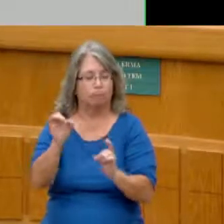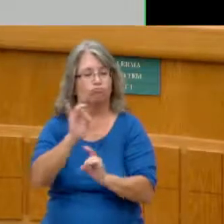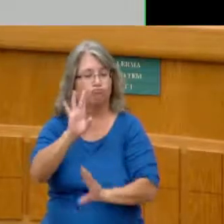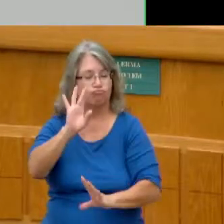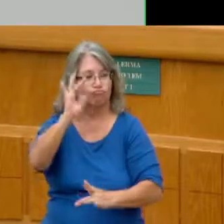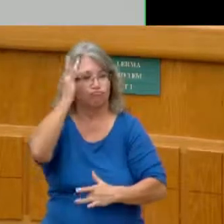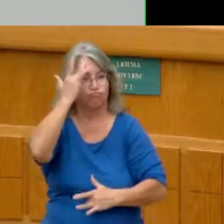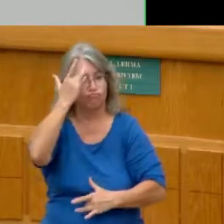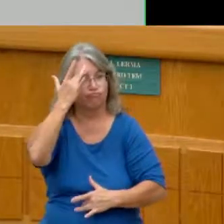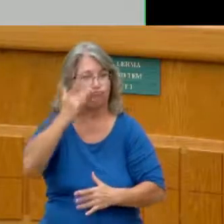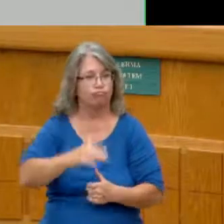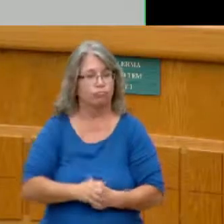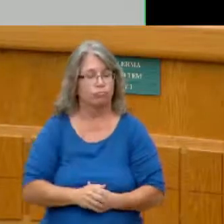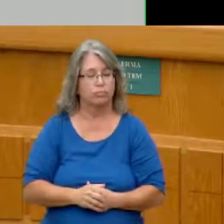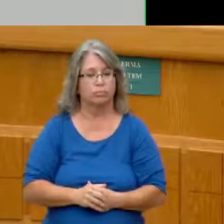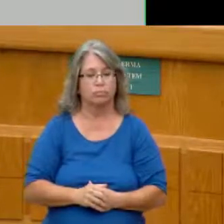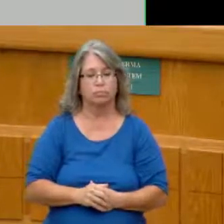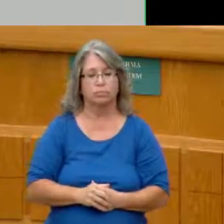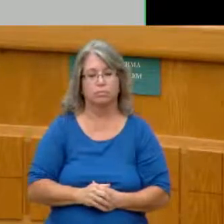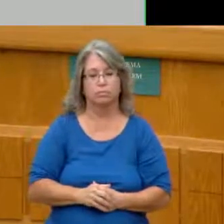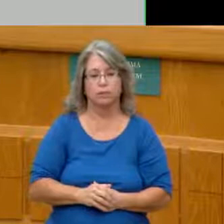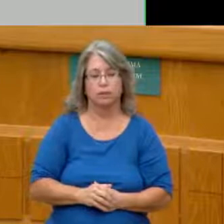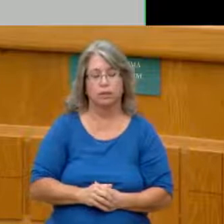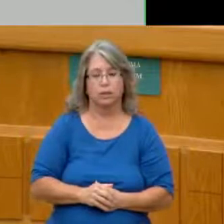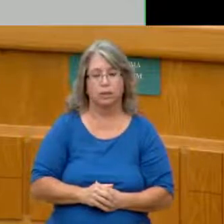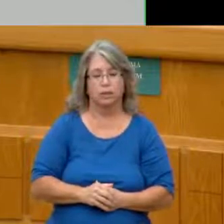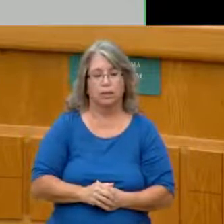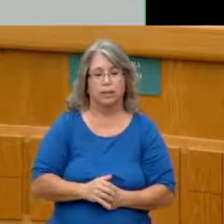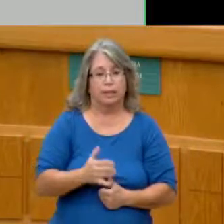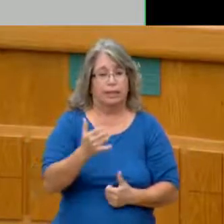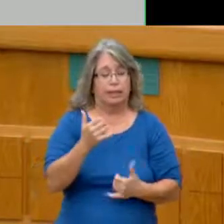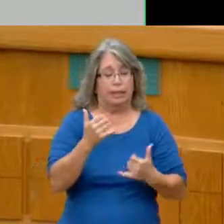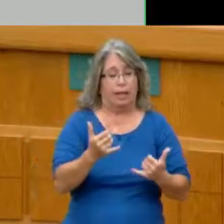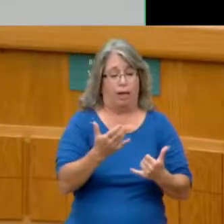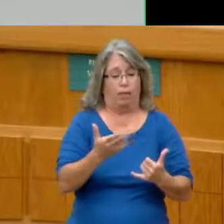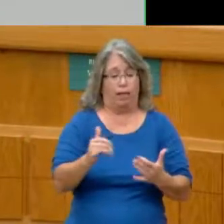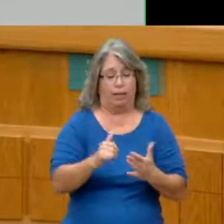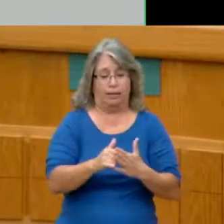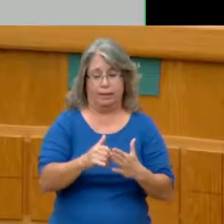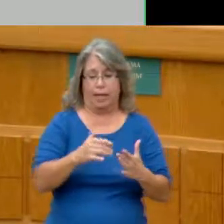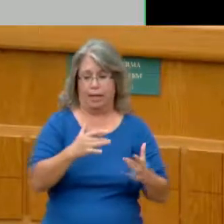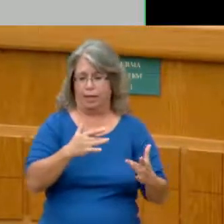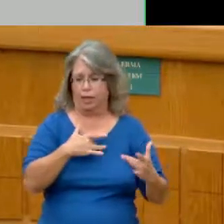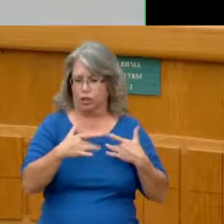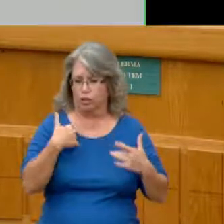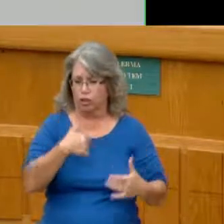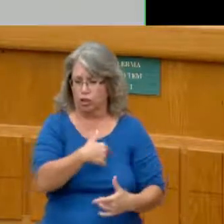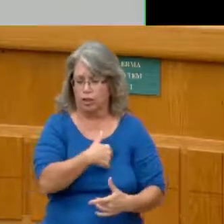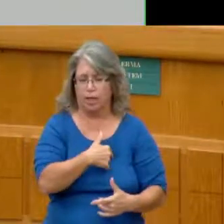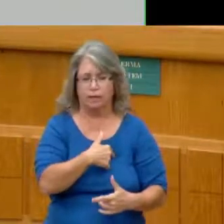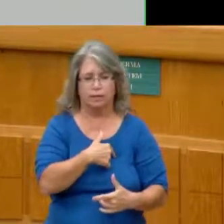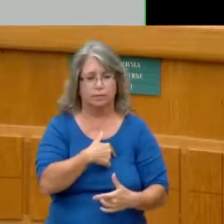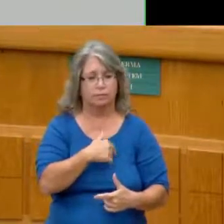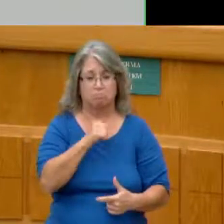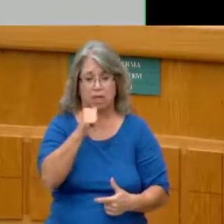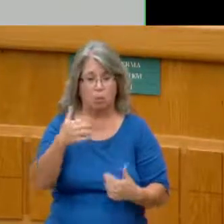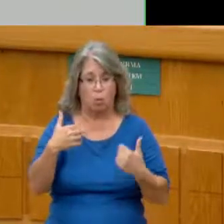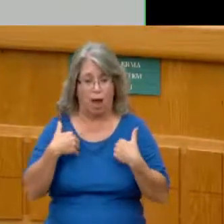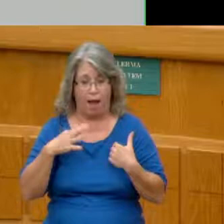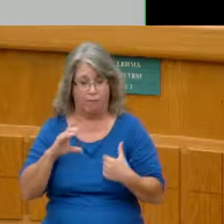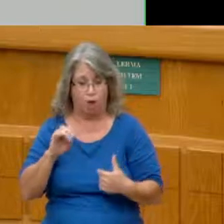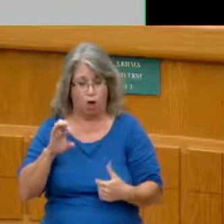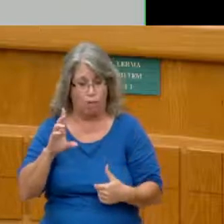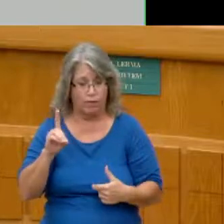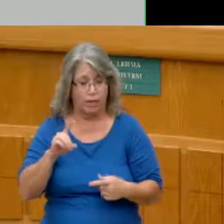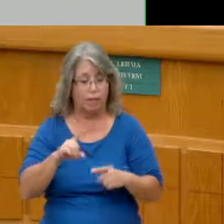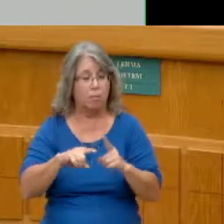Okay, moving on to things that concern those of us that don't have COVID, like will there be space for me in the hospital if I get sick or